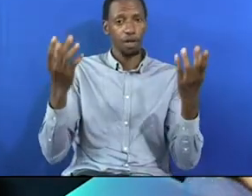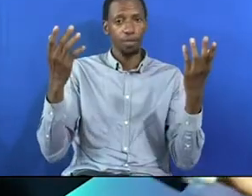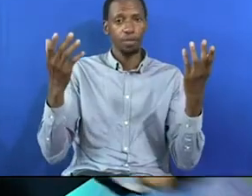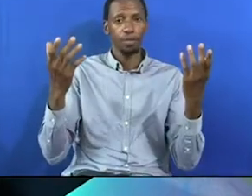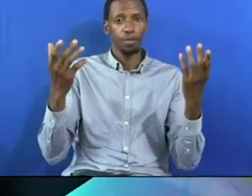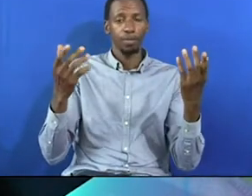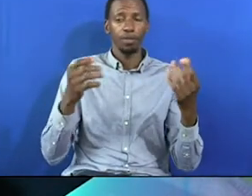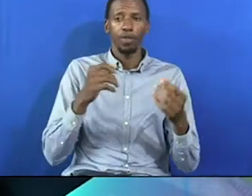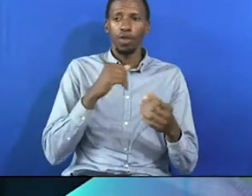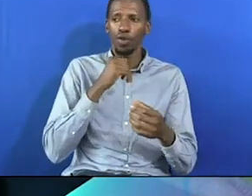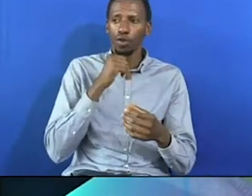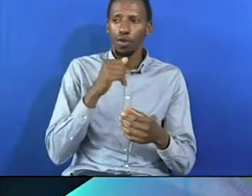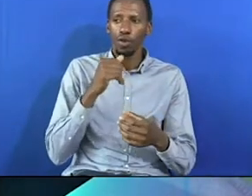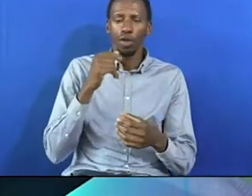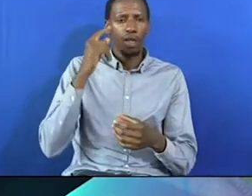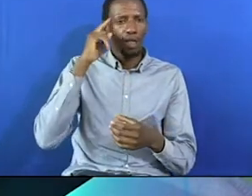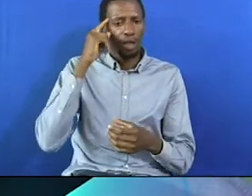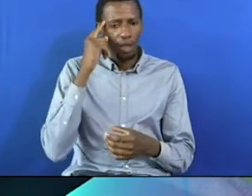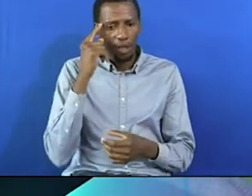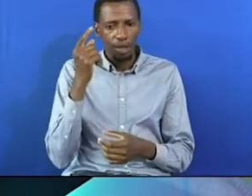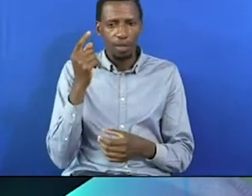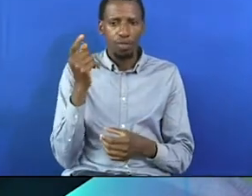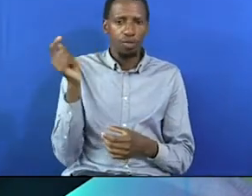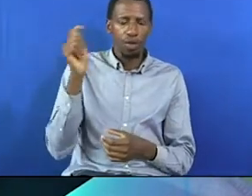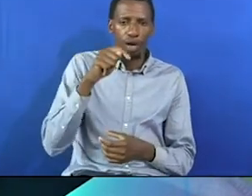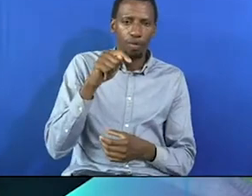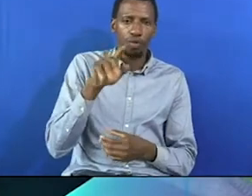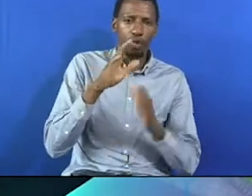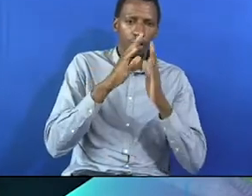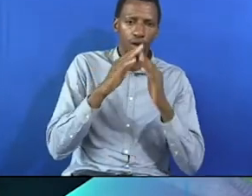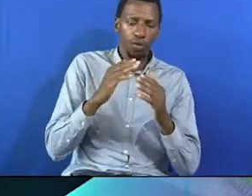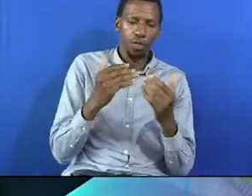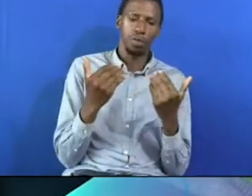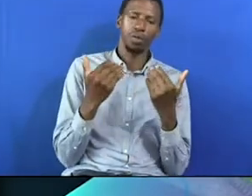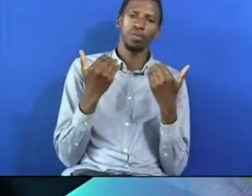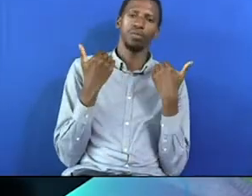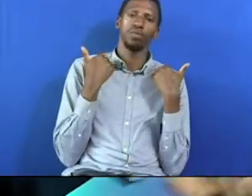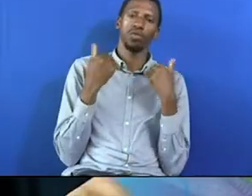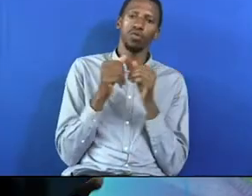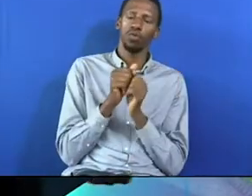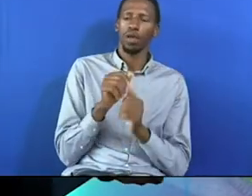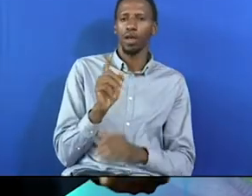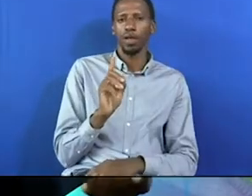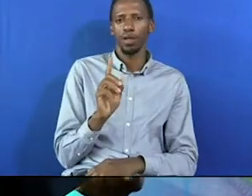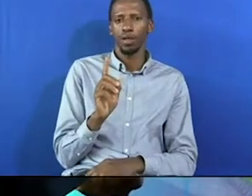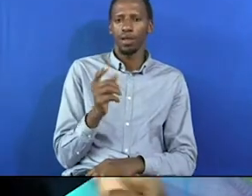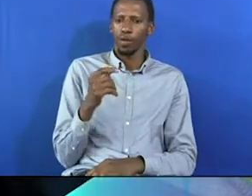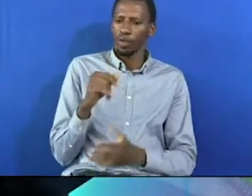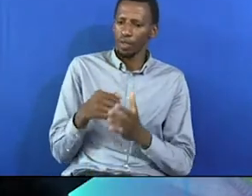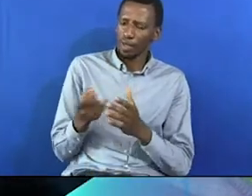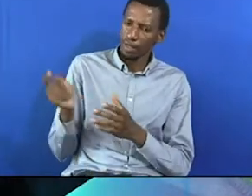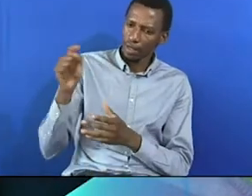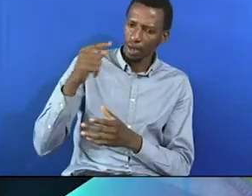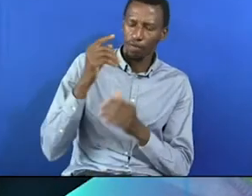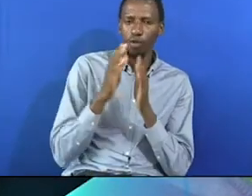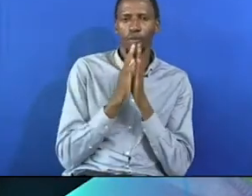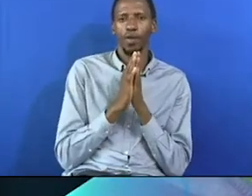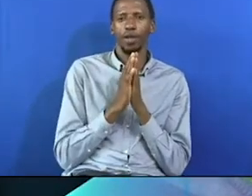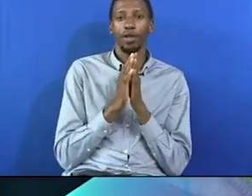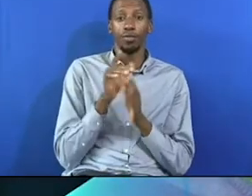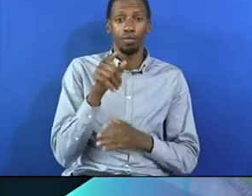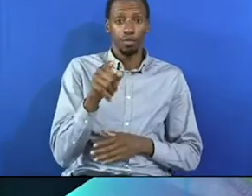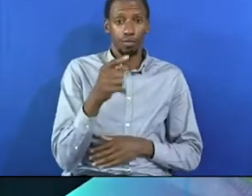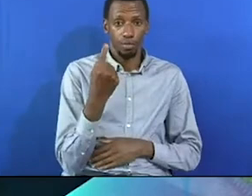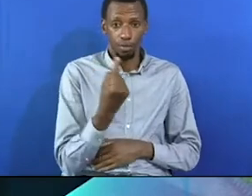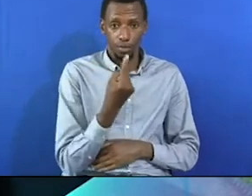Not everyone coming to our house is coming to sleep with us. Are we together, friends? Yeah, they just come for prayer. To be single, you